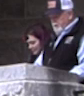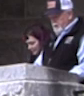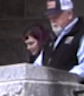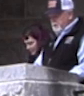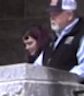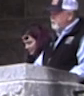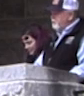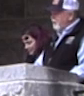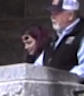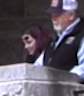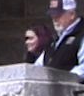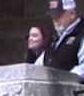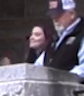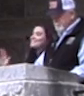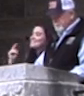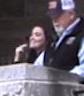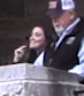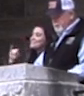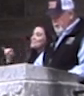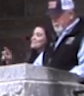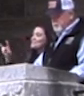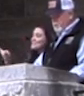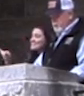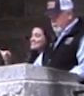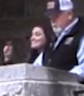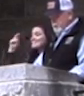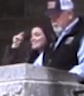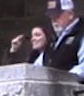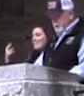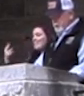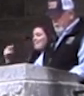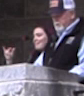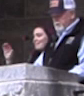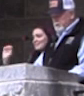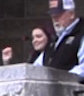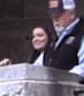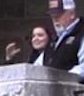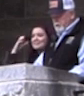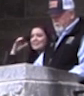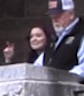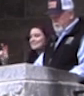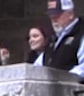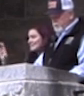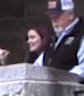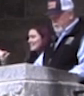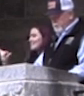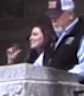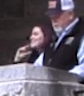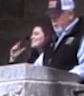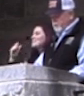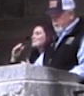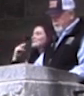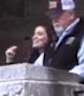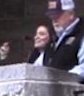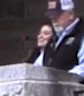He was survived by his niece, Judy Wade, nephew, Hollis Story, cousin, Vicki Buford, a great-nephew, great-great-nephew,